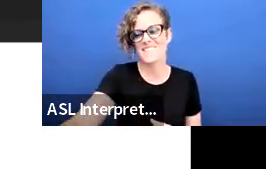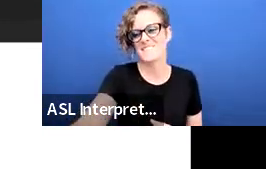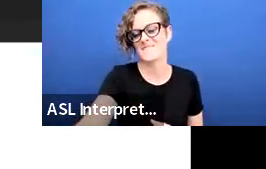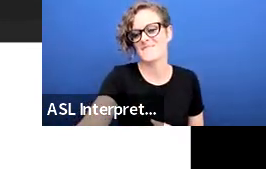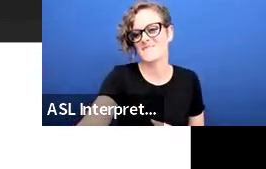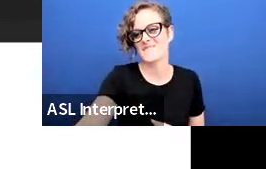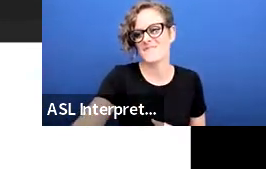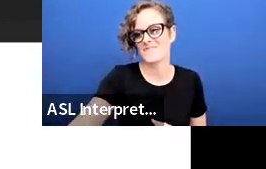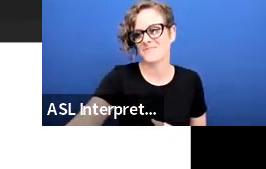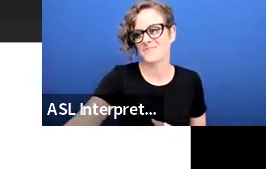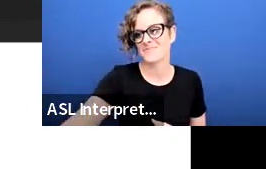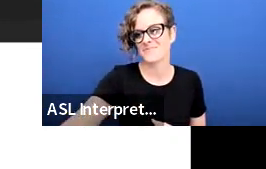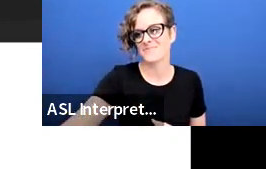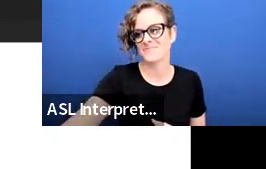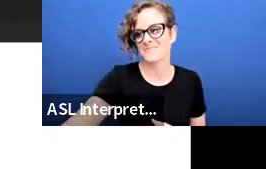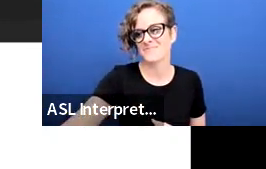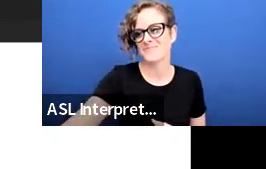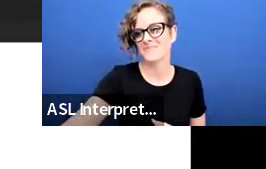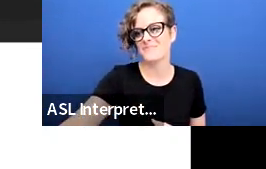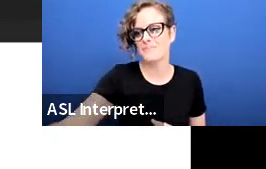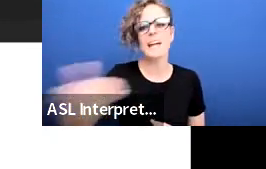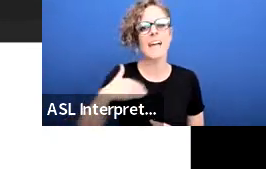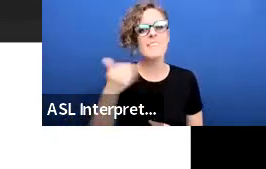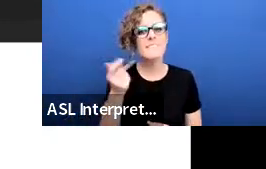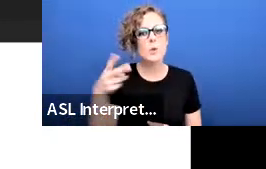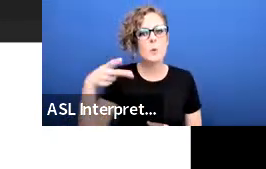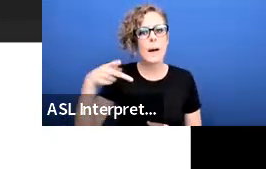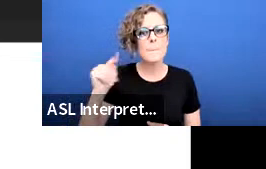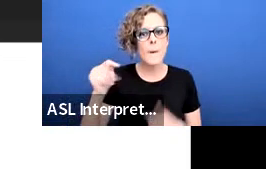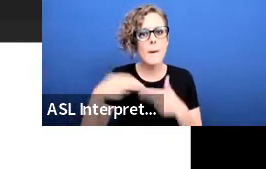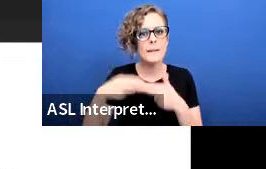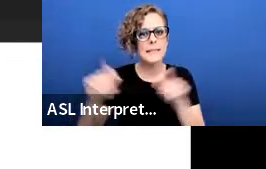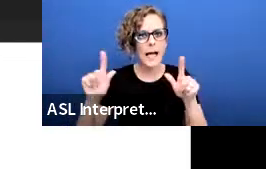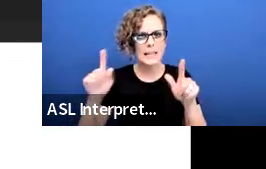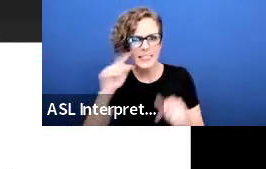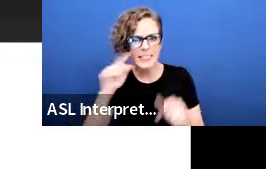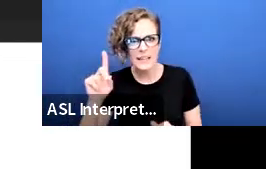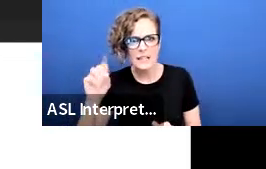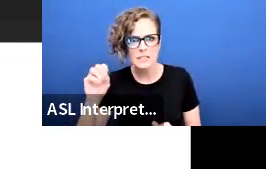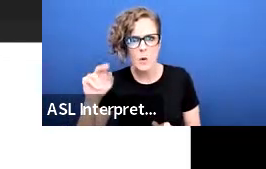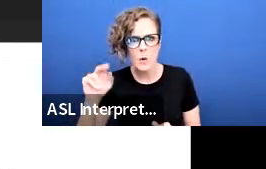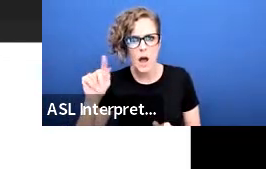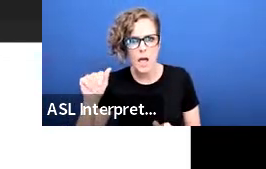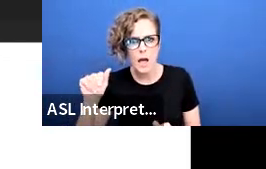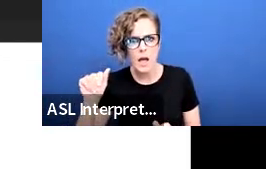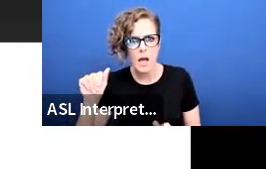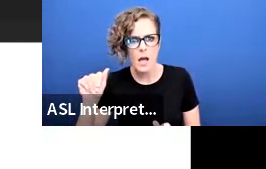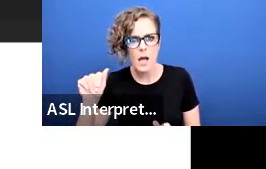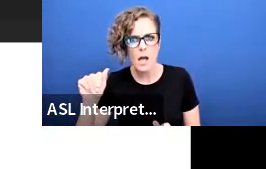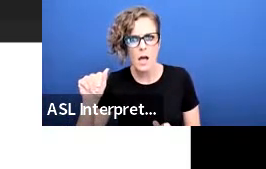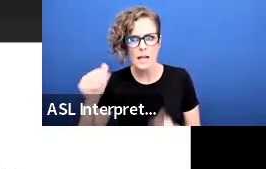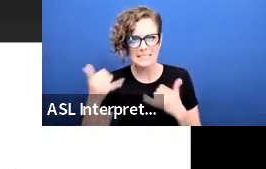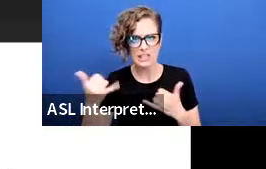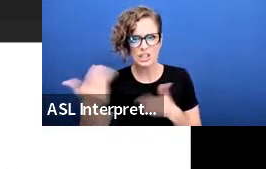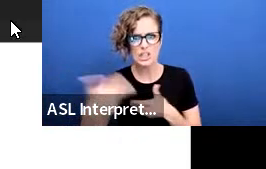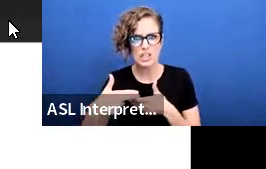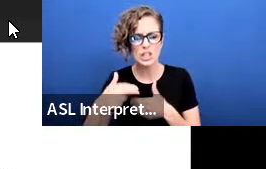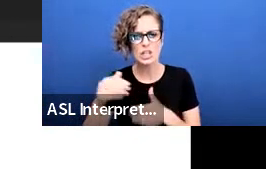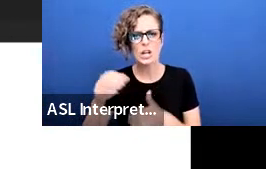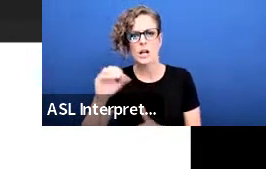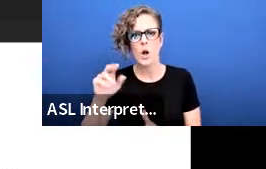So I just have a few slides. I think Donata Nilsson is on as well, our COVID Division